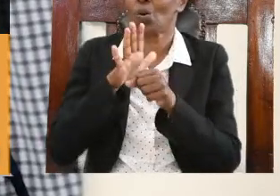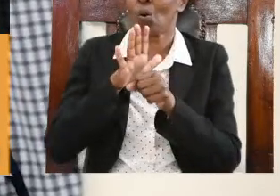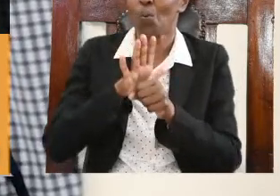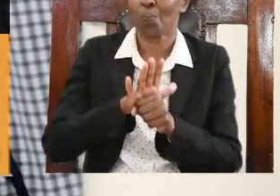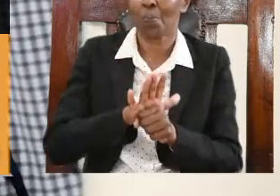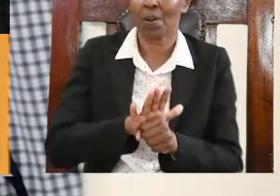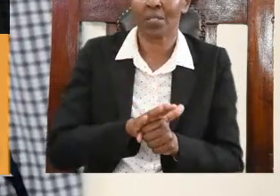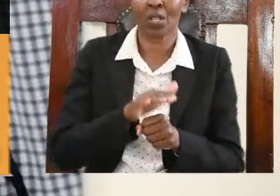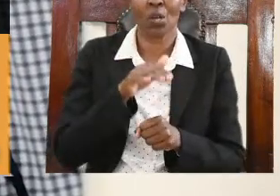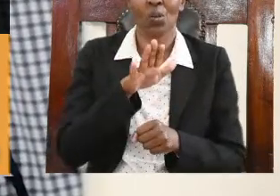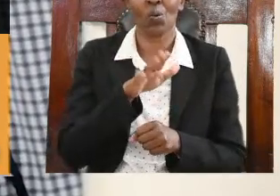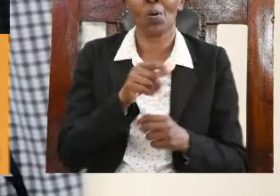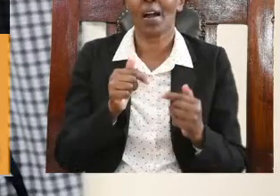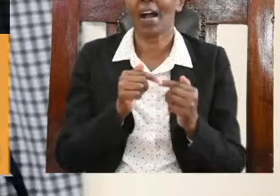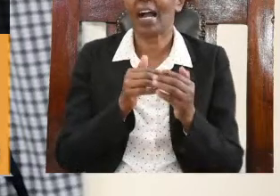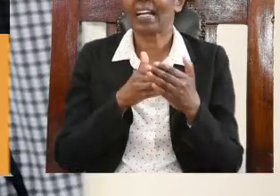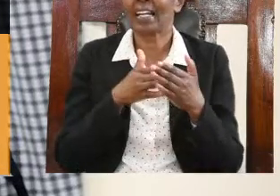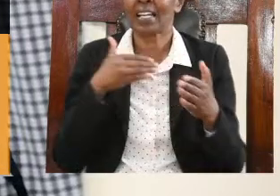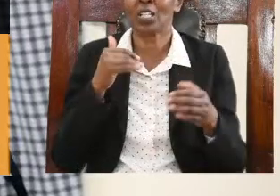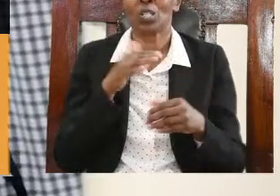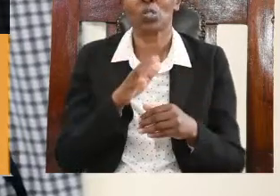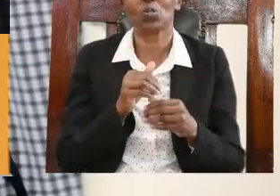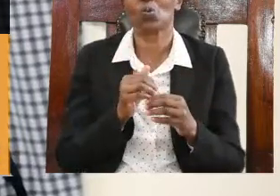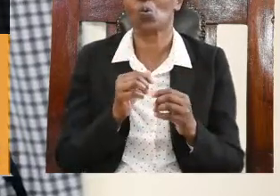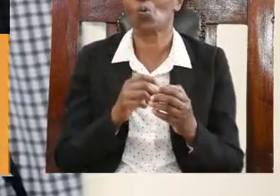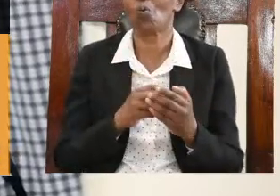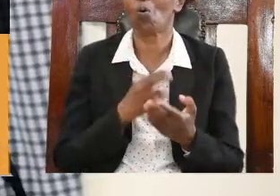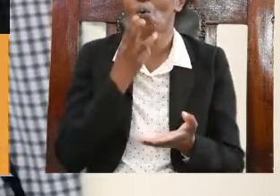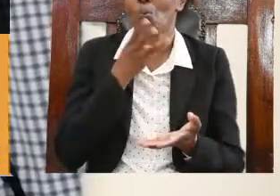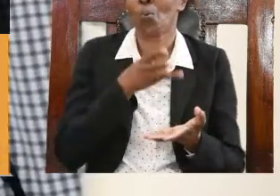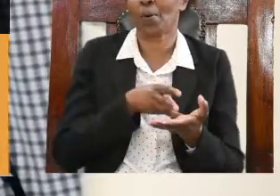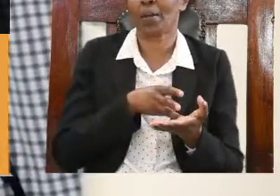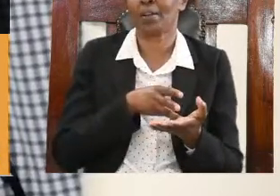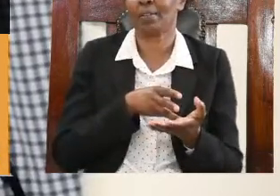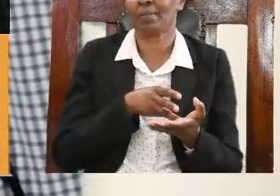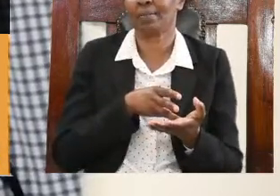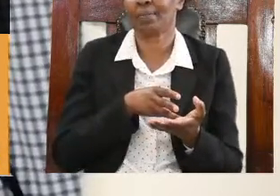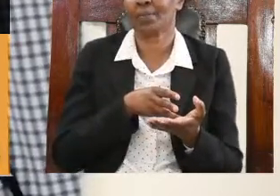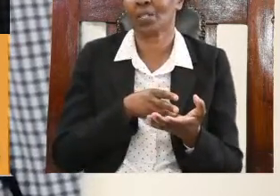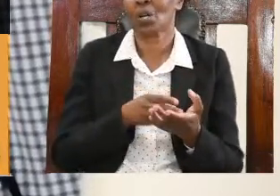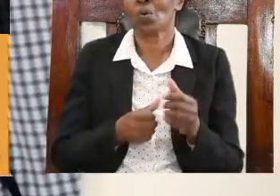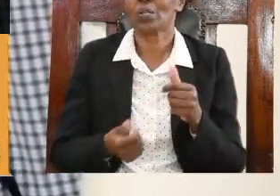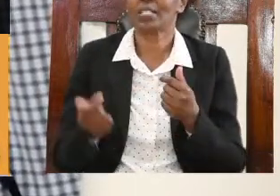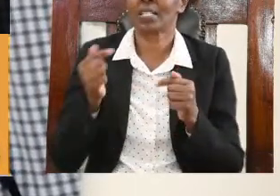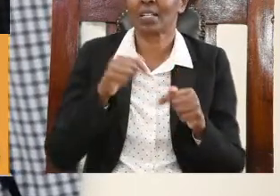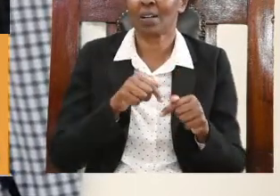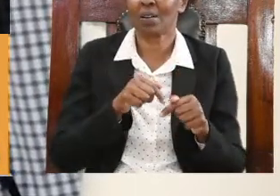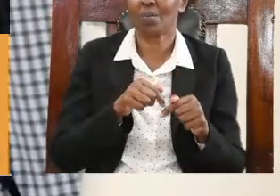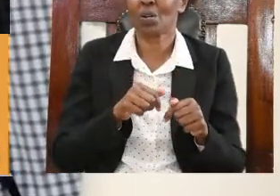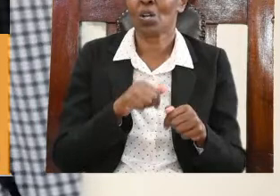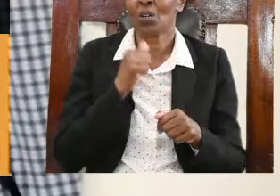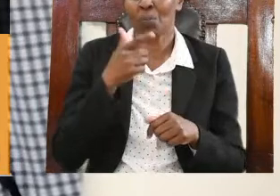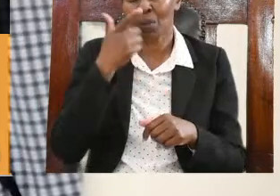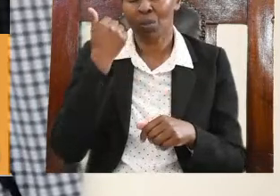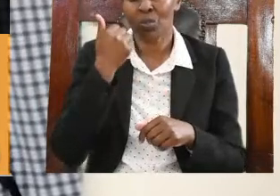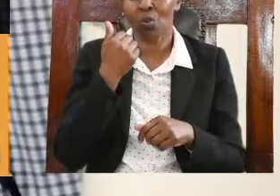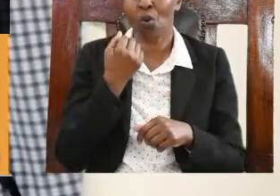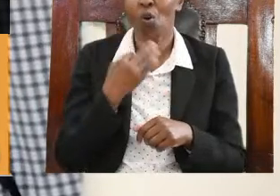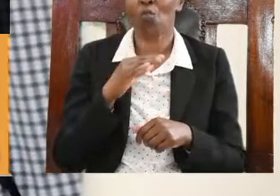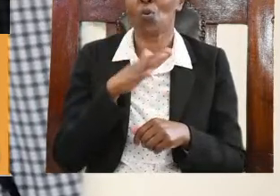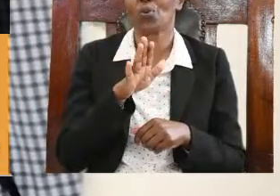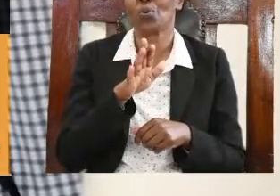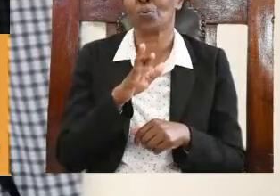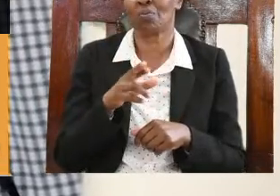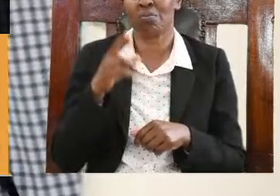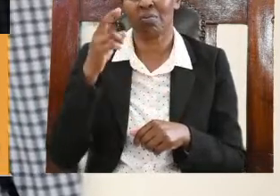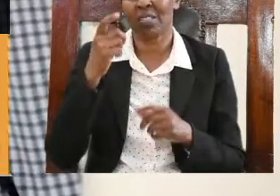against our will. Things that are not necessarily as a result of our own sins. Yes, we know we go through